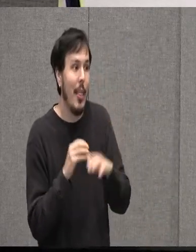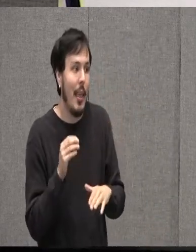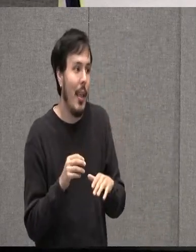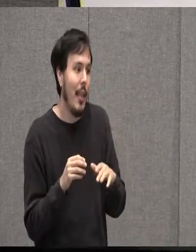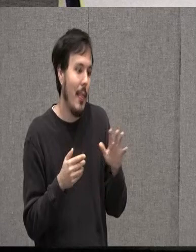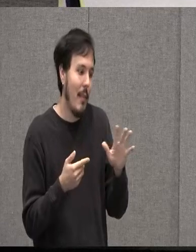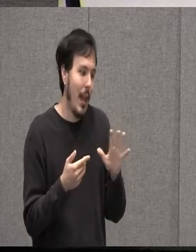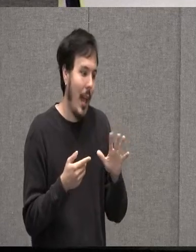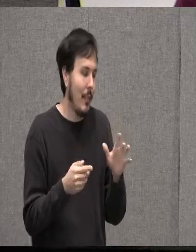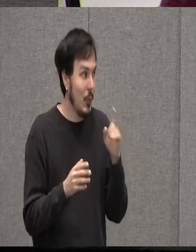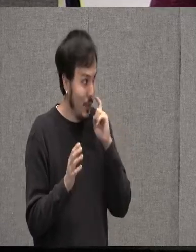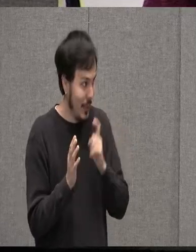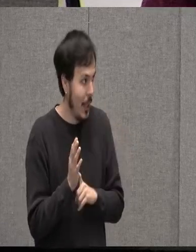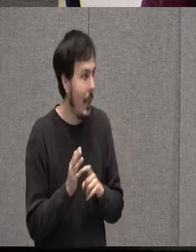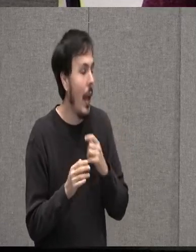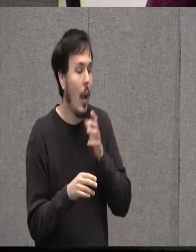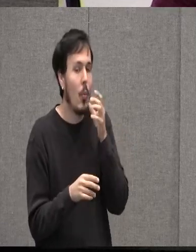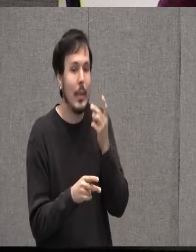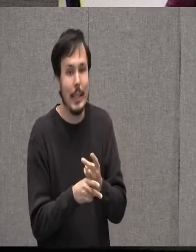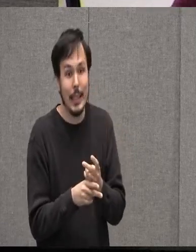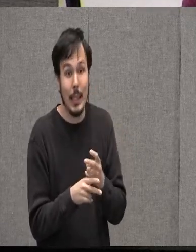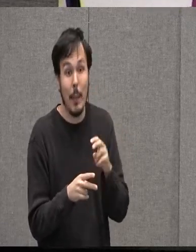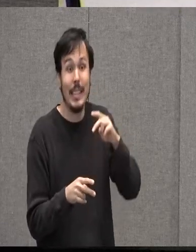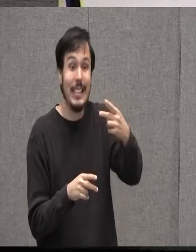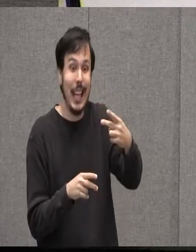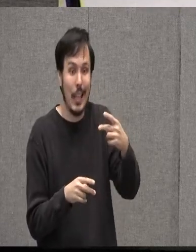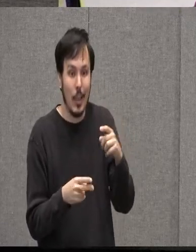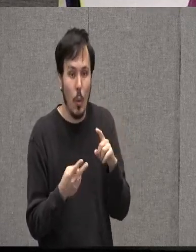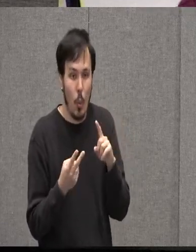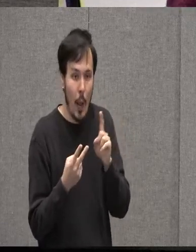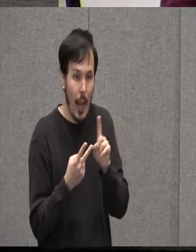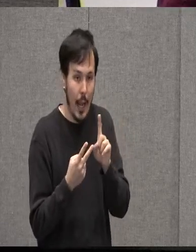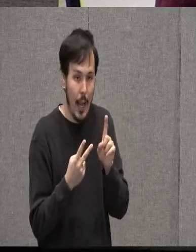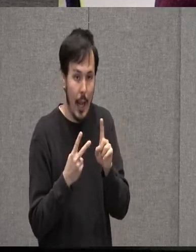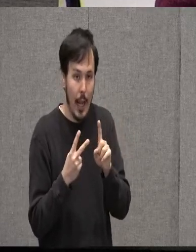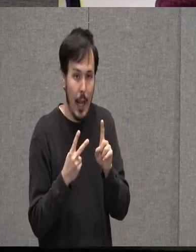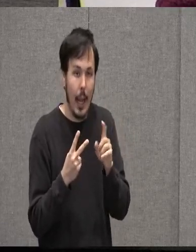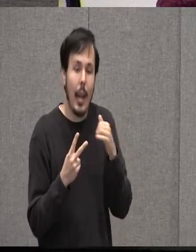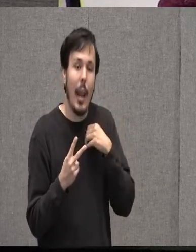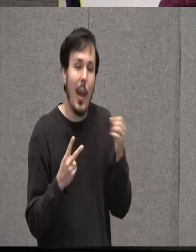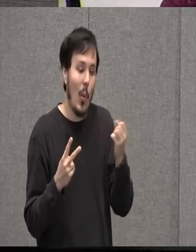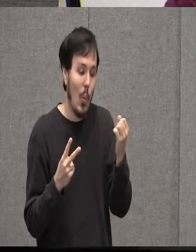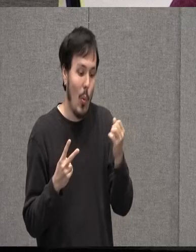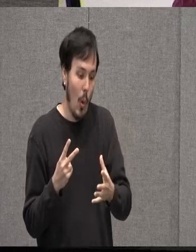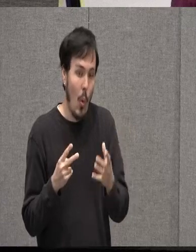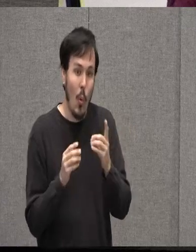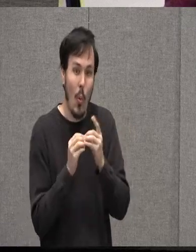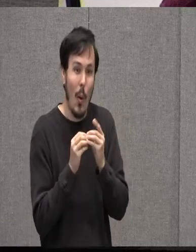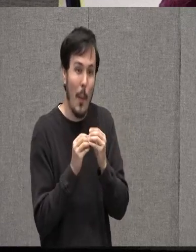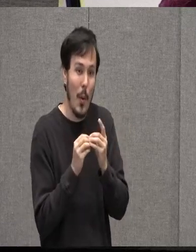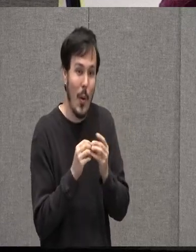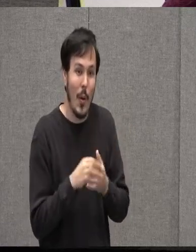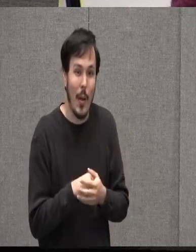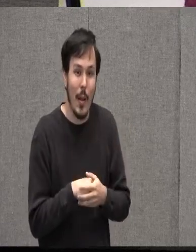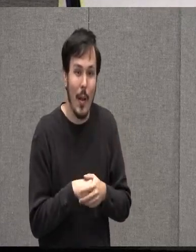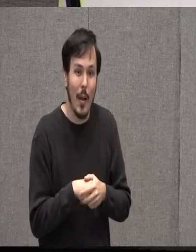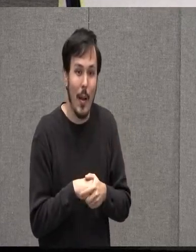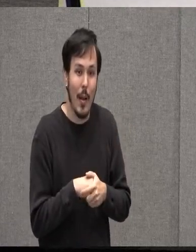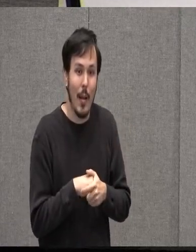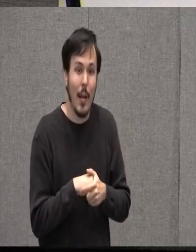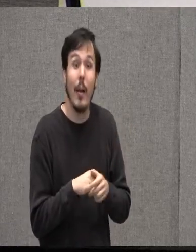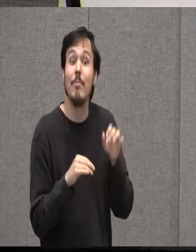Ooh, good choice, I think. Okay, here we go. So, I